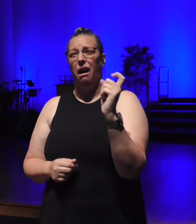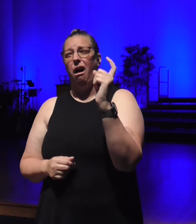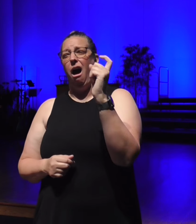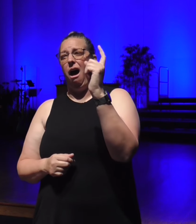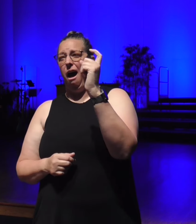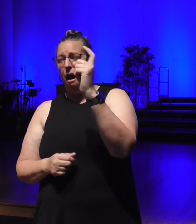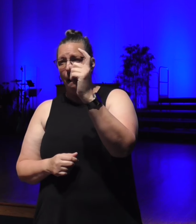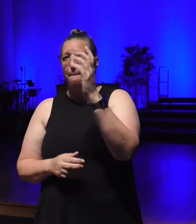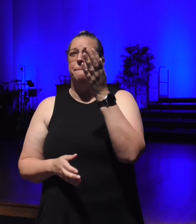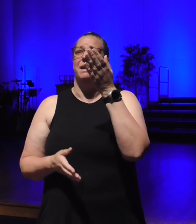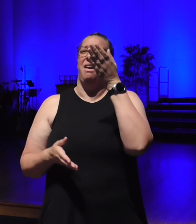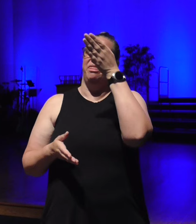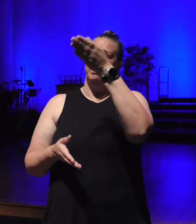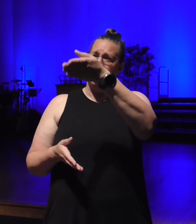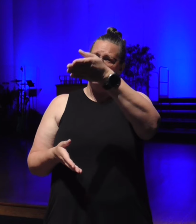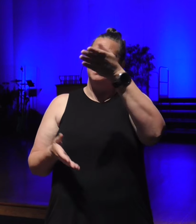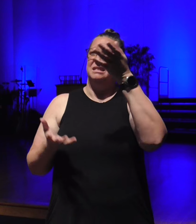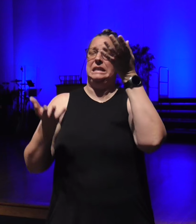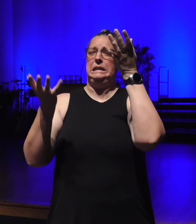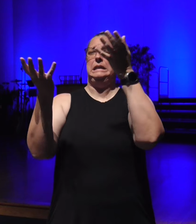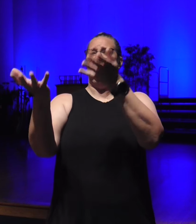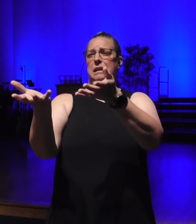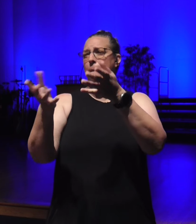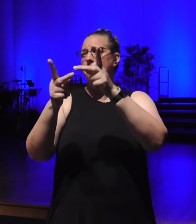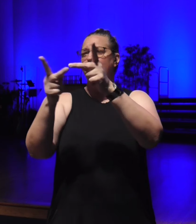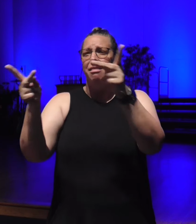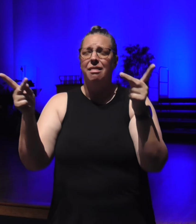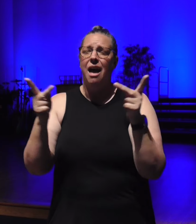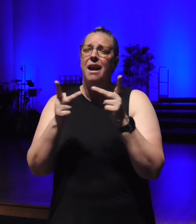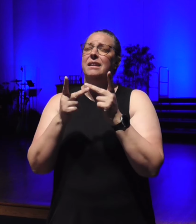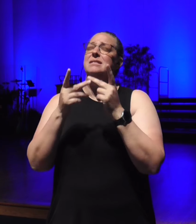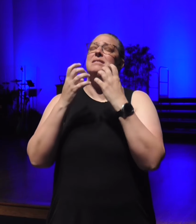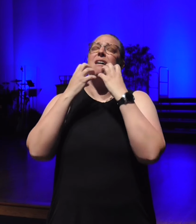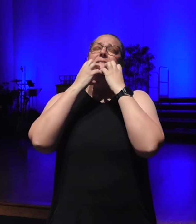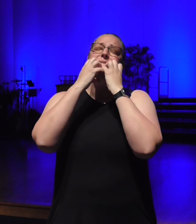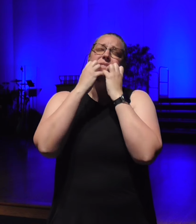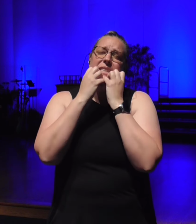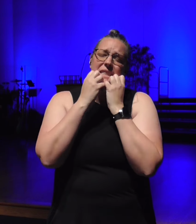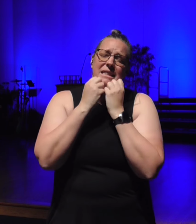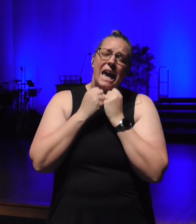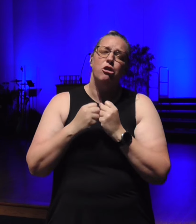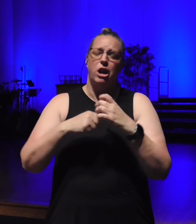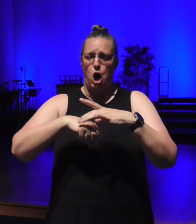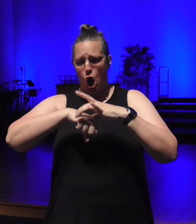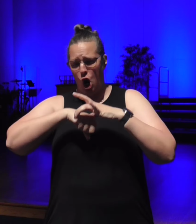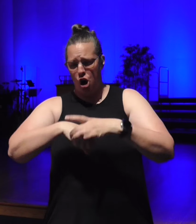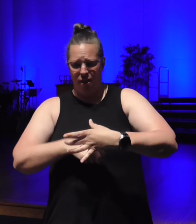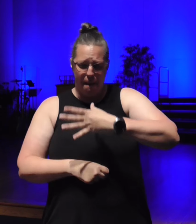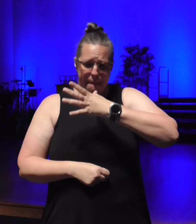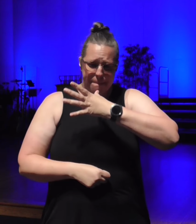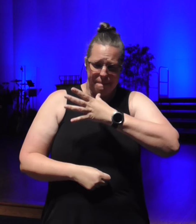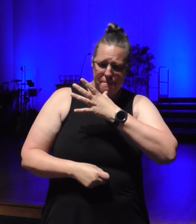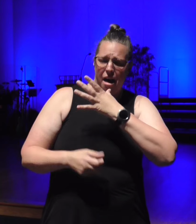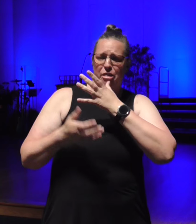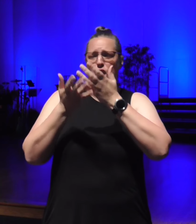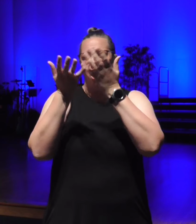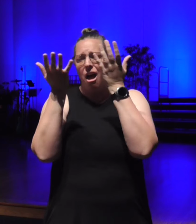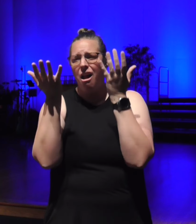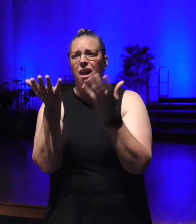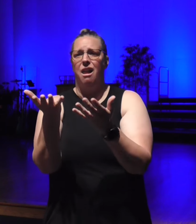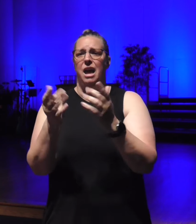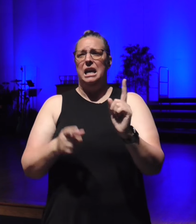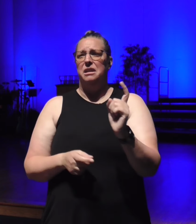hill, this ancient site of reverence for the Divine Mother, for the Aztec Earth Mother, for the nurturer of life. And on top of